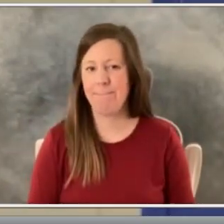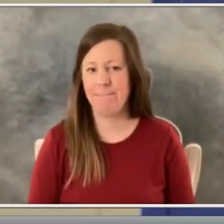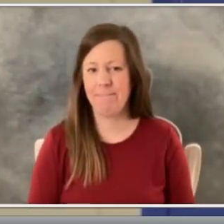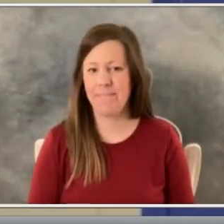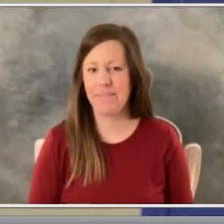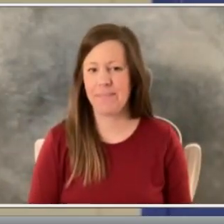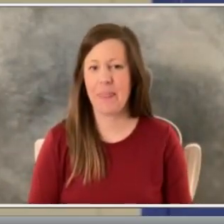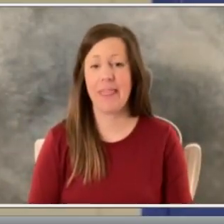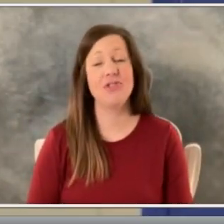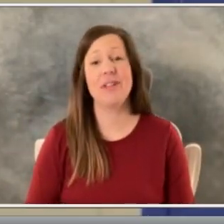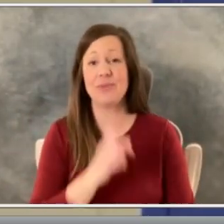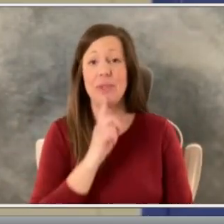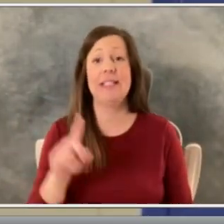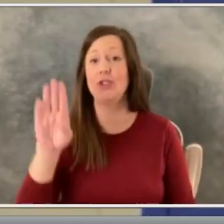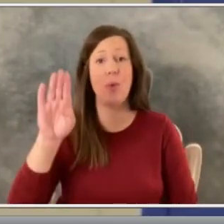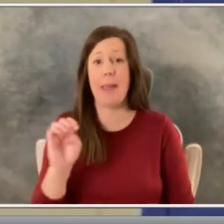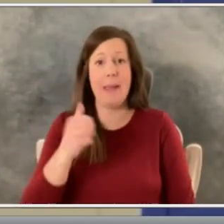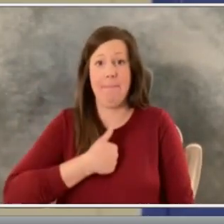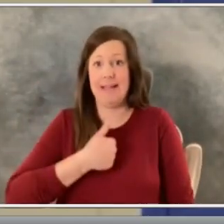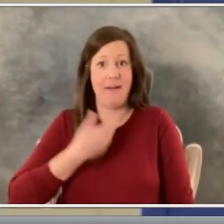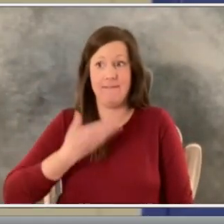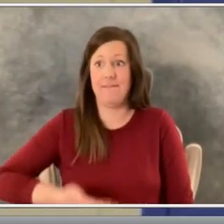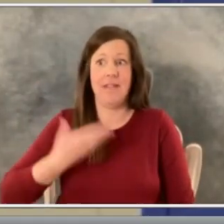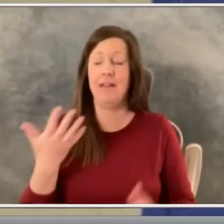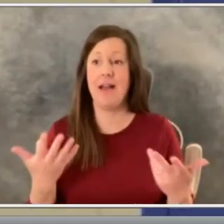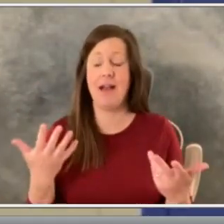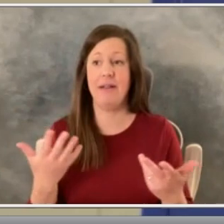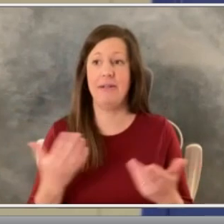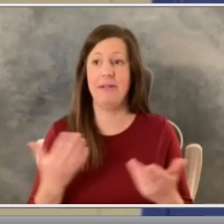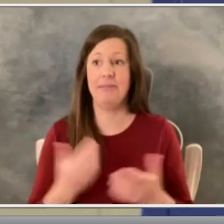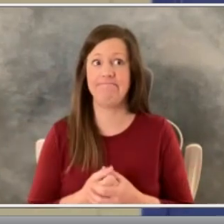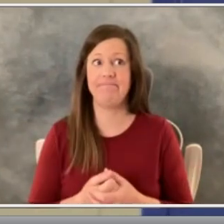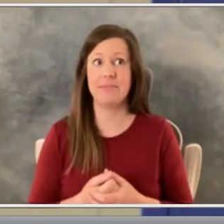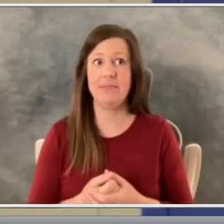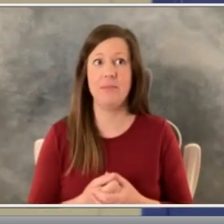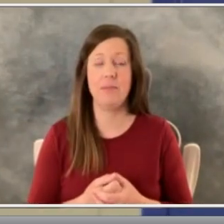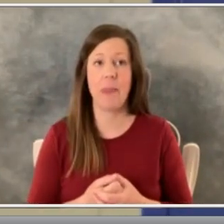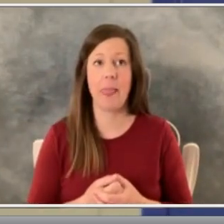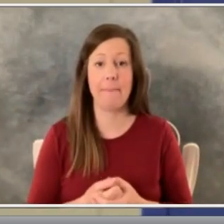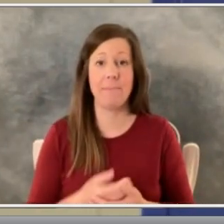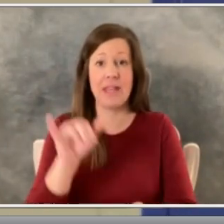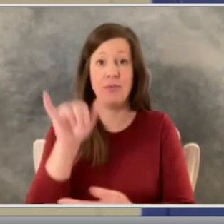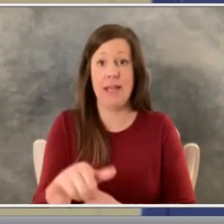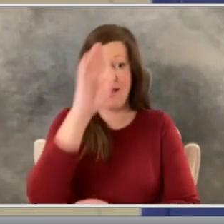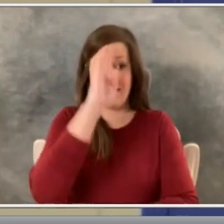Just to be myself, to be that son that is there for